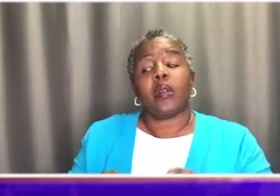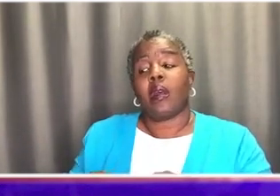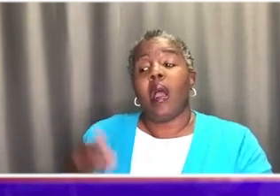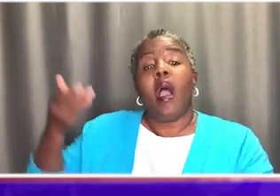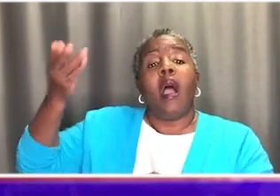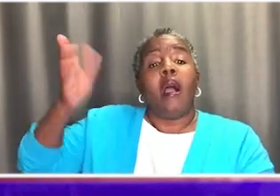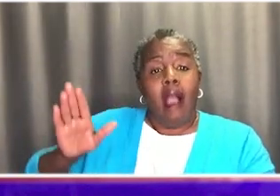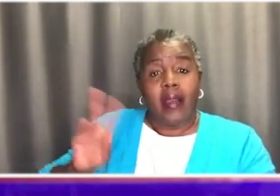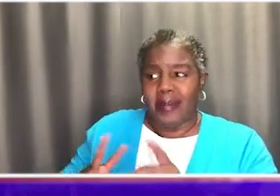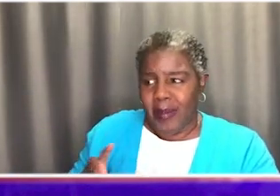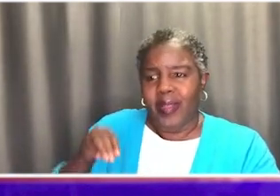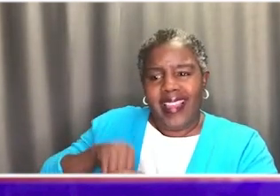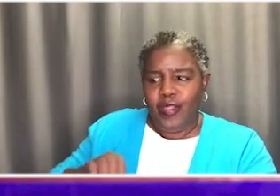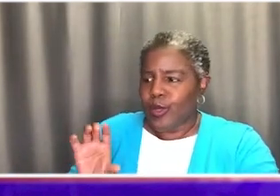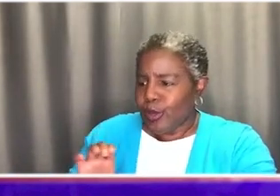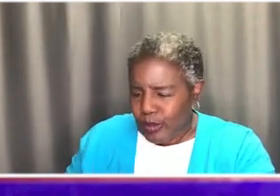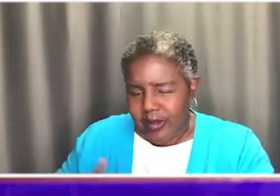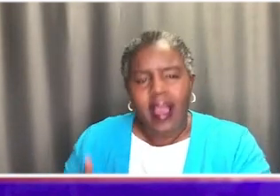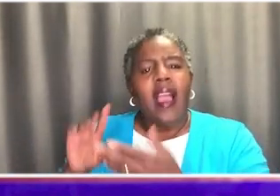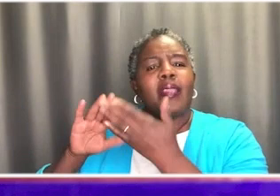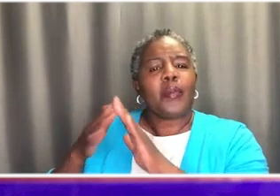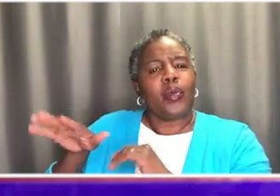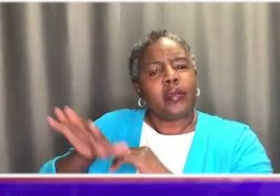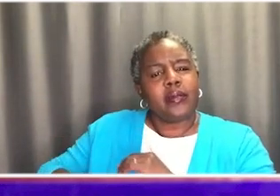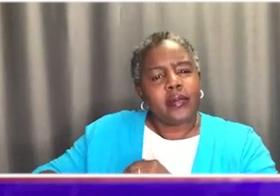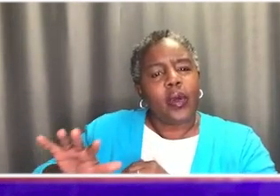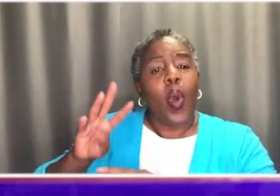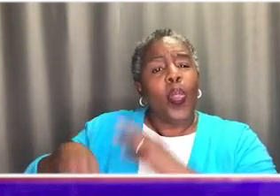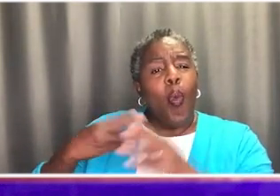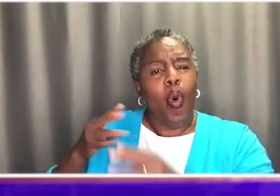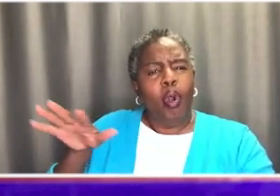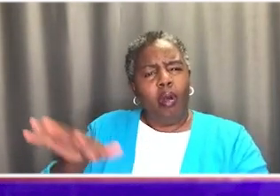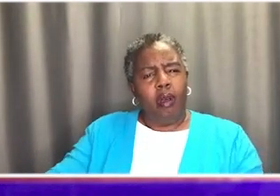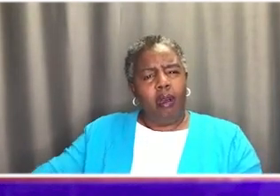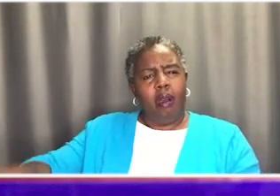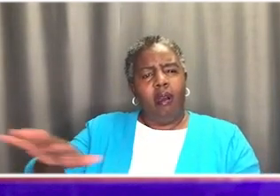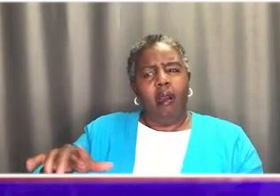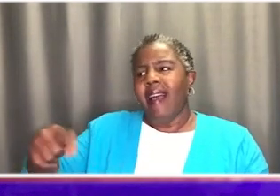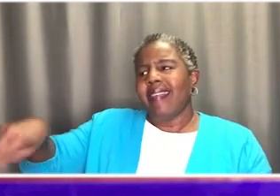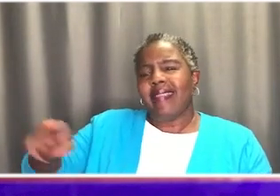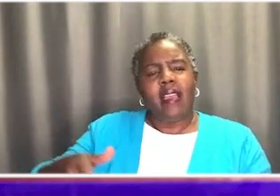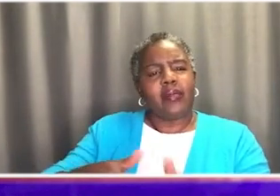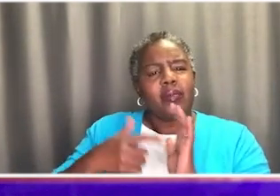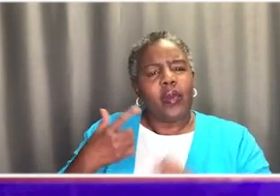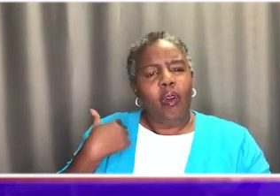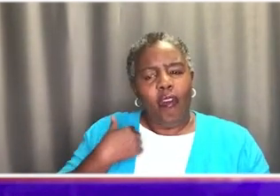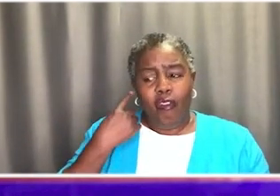our church and our communities and the world who needs us to do our